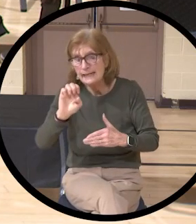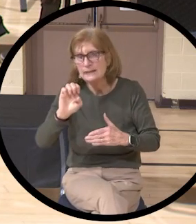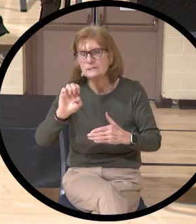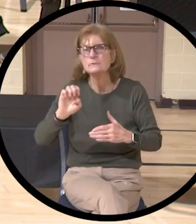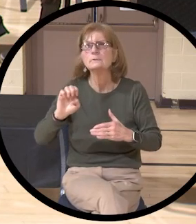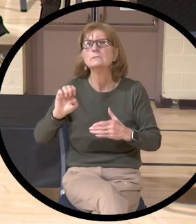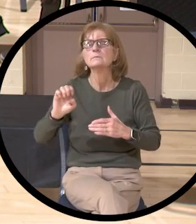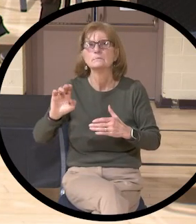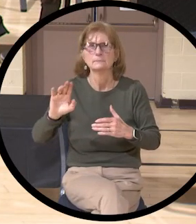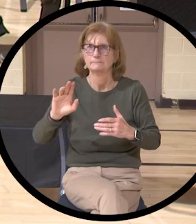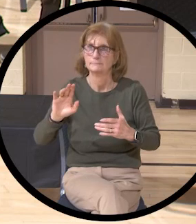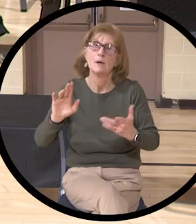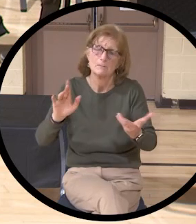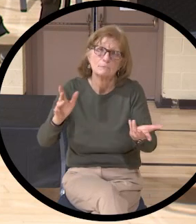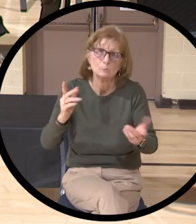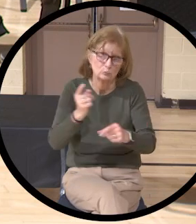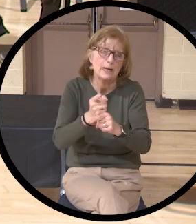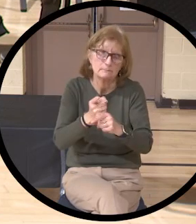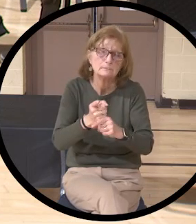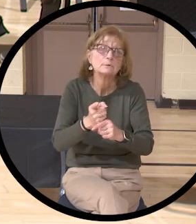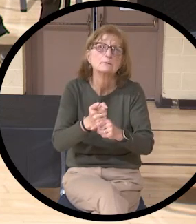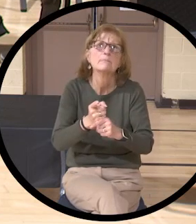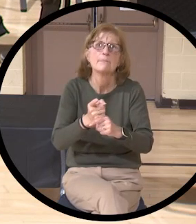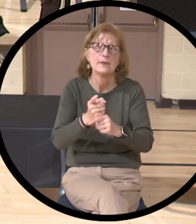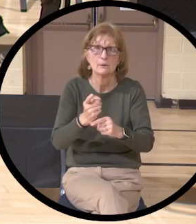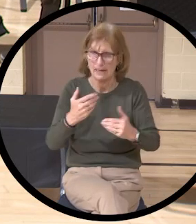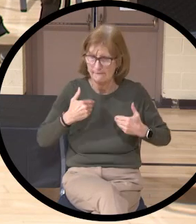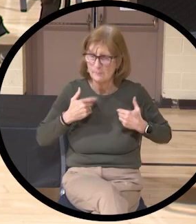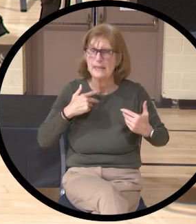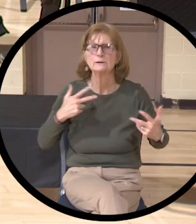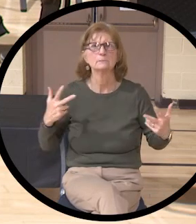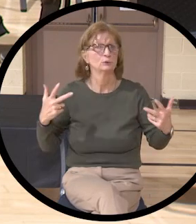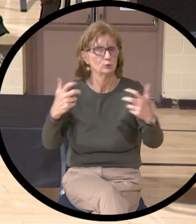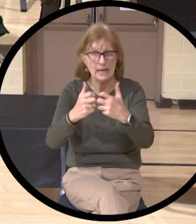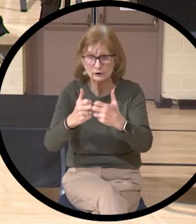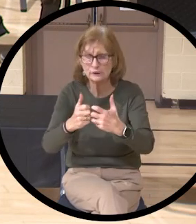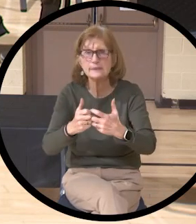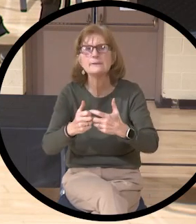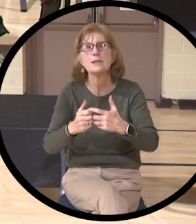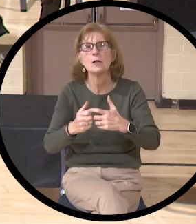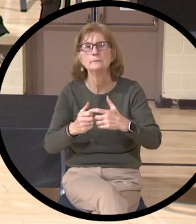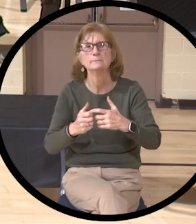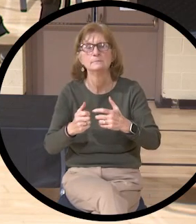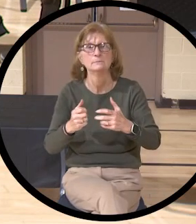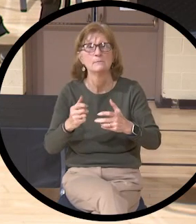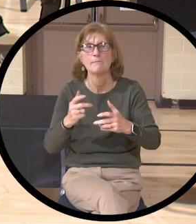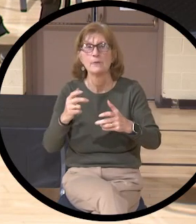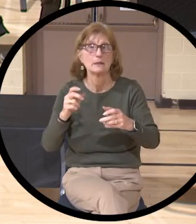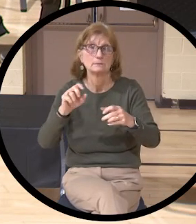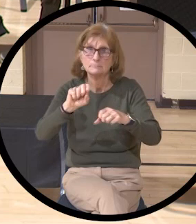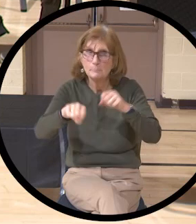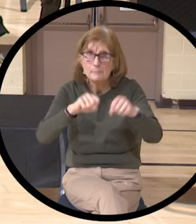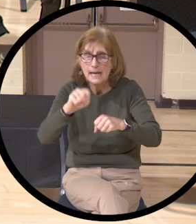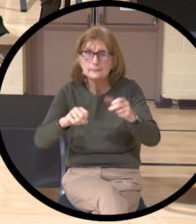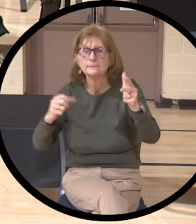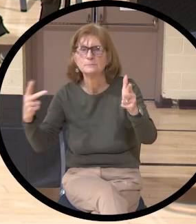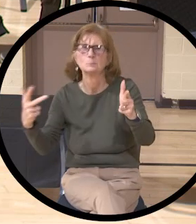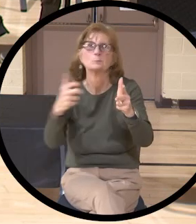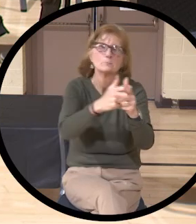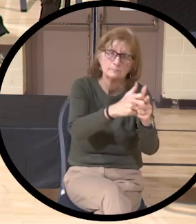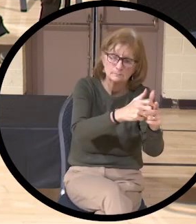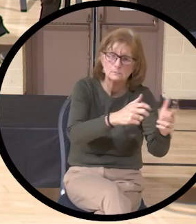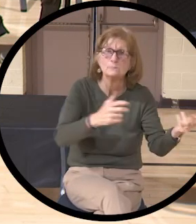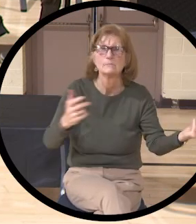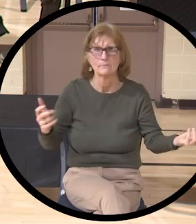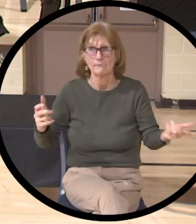serving cyclists. There has been crashes, so we would like to, improve safety, and we do have, studies that show that adding the bike lane should